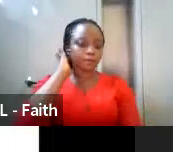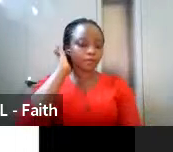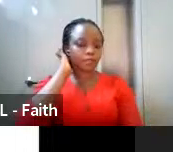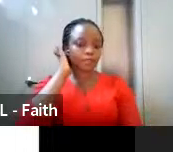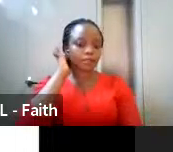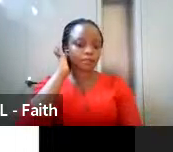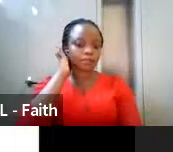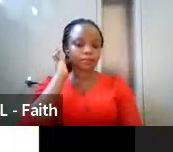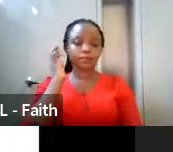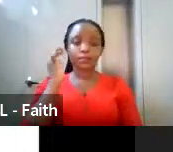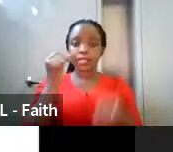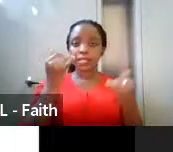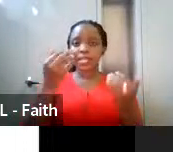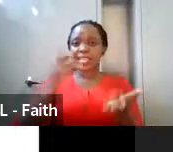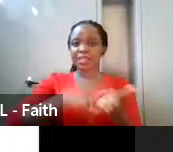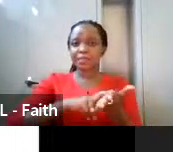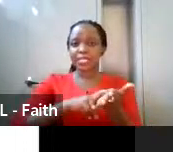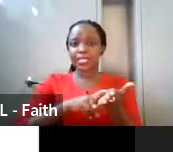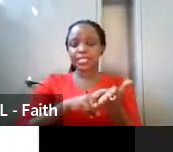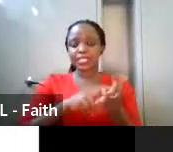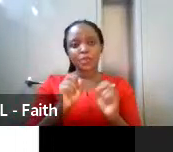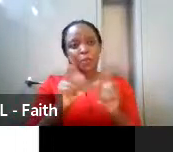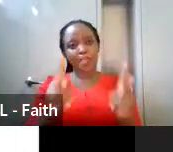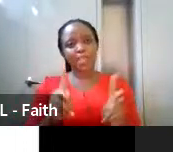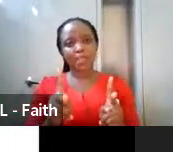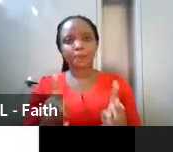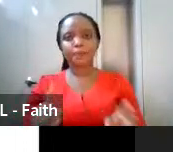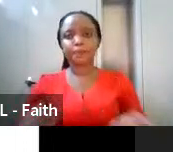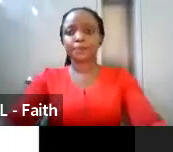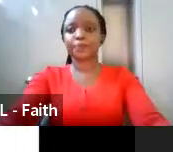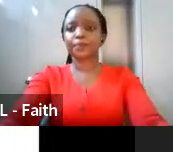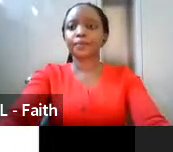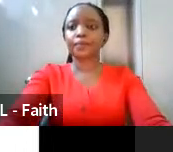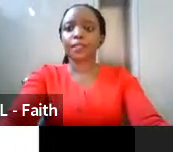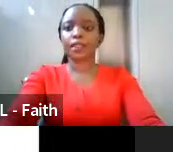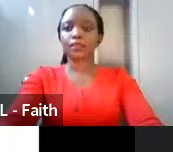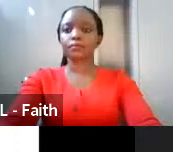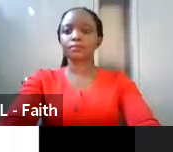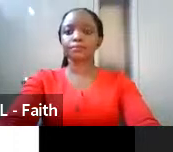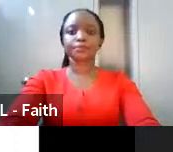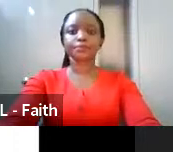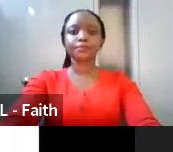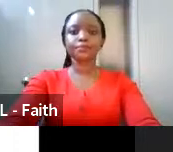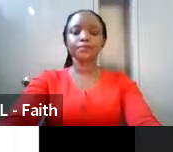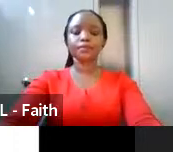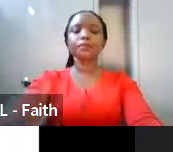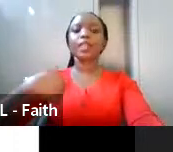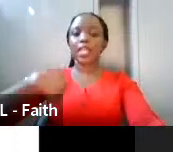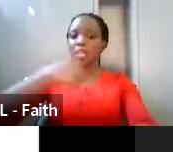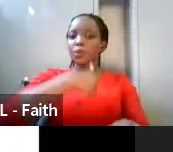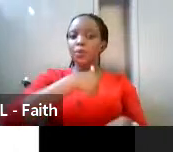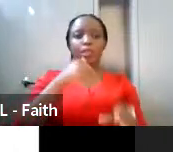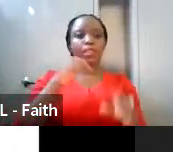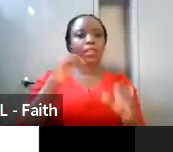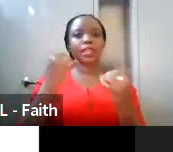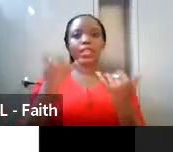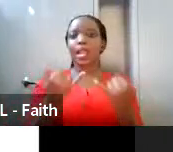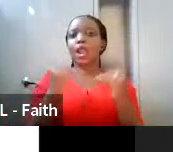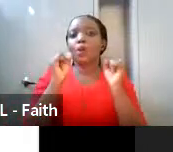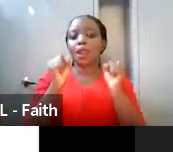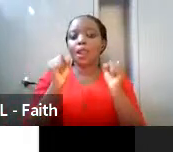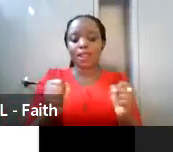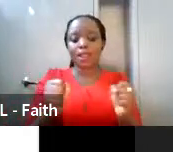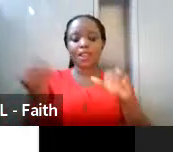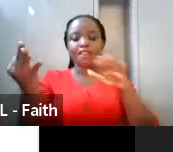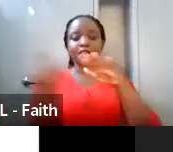Should I repeat it again? Let me read it again. We are not able to file VAT returns